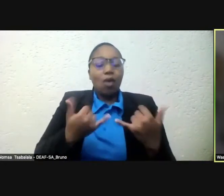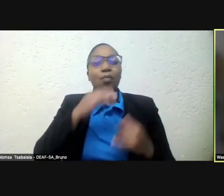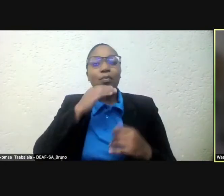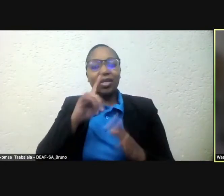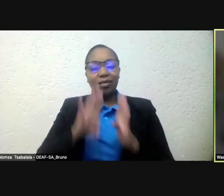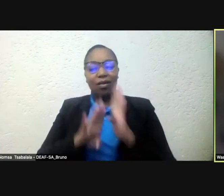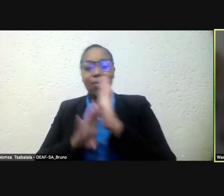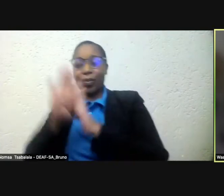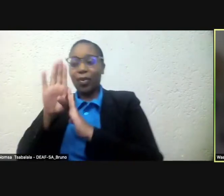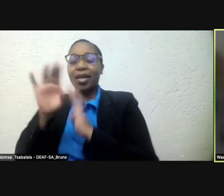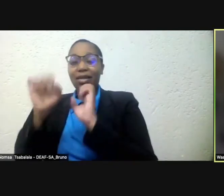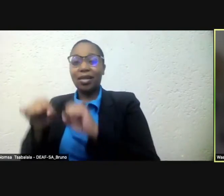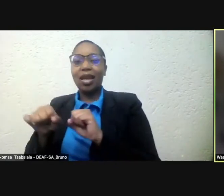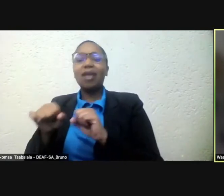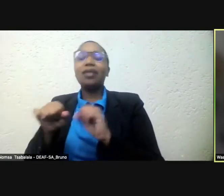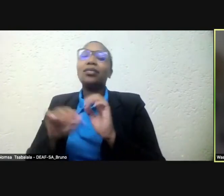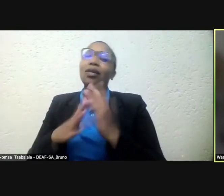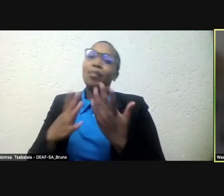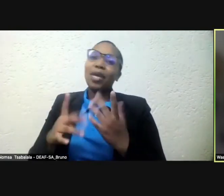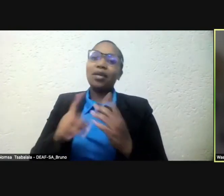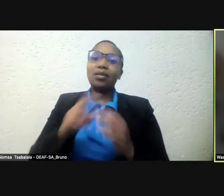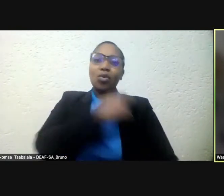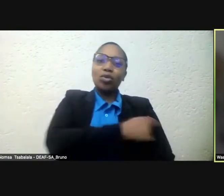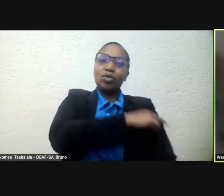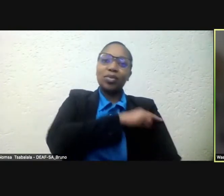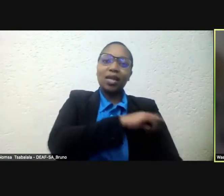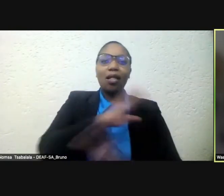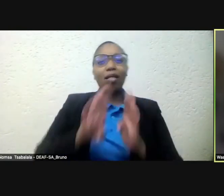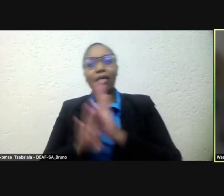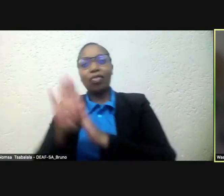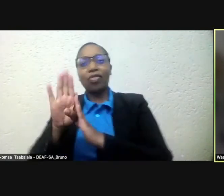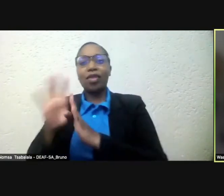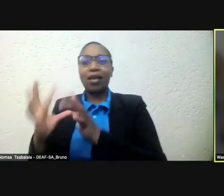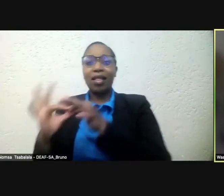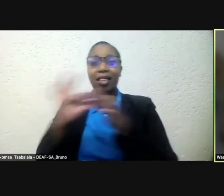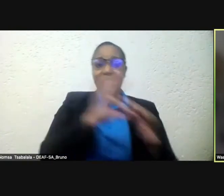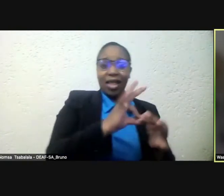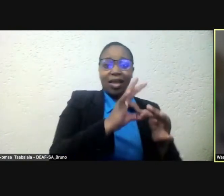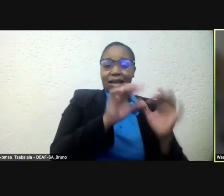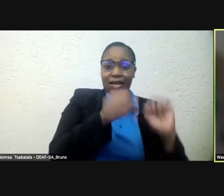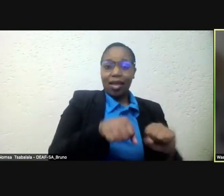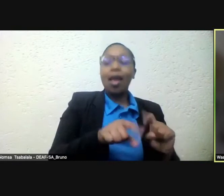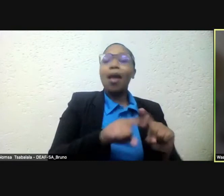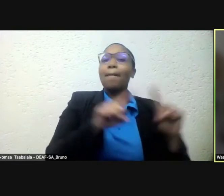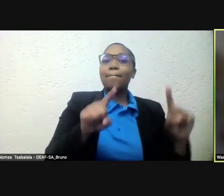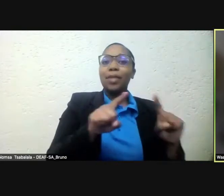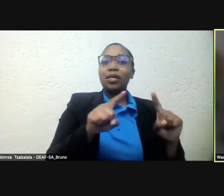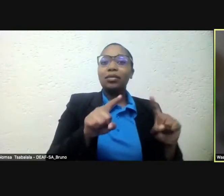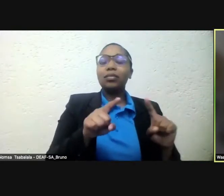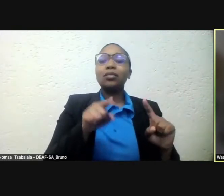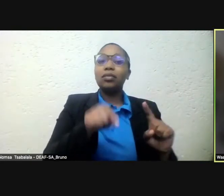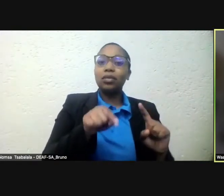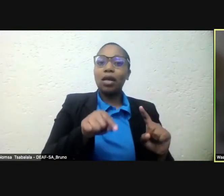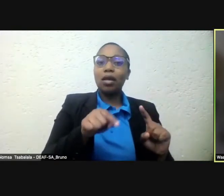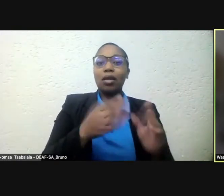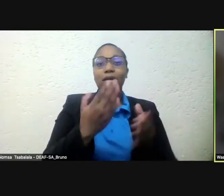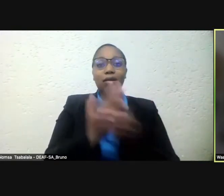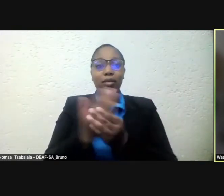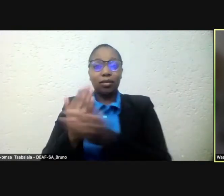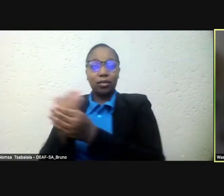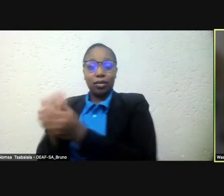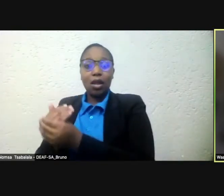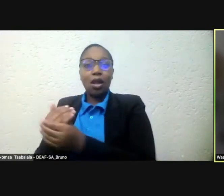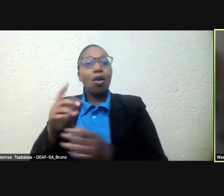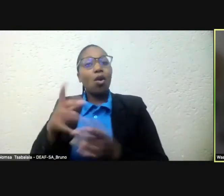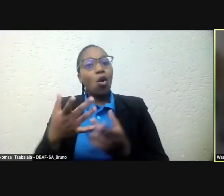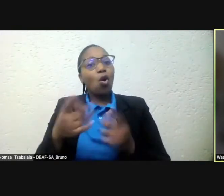rising very sharply, hospital admissions are also rising, the proportion of proportion of cases that are admitted are